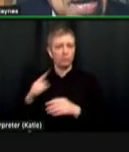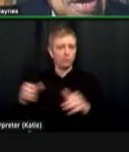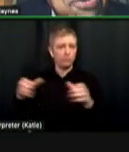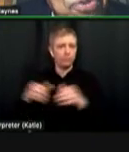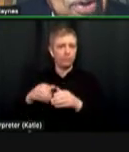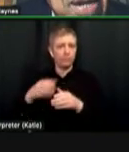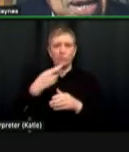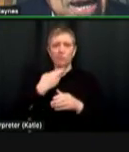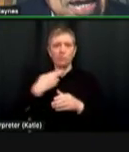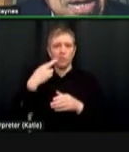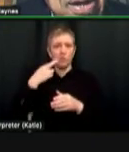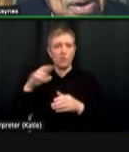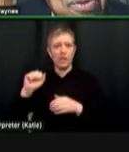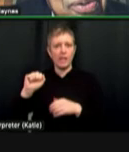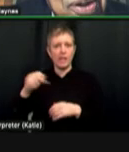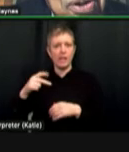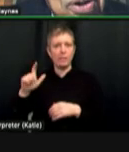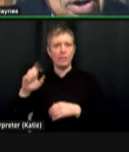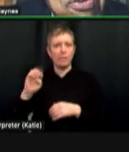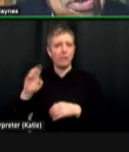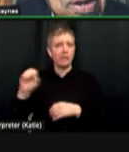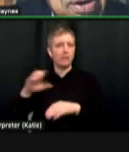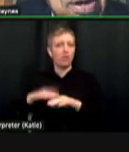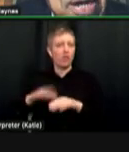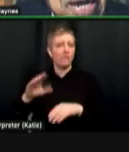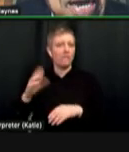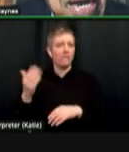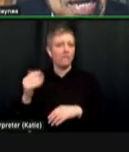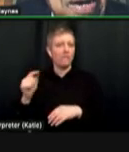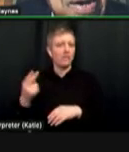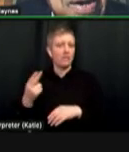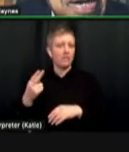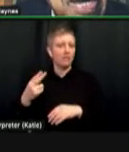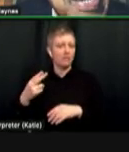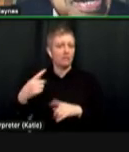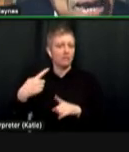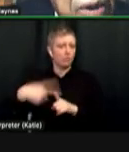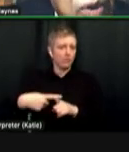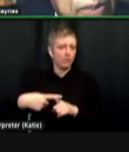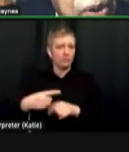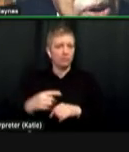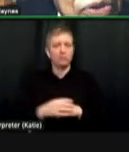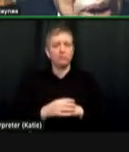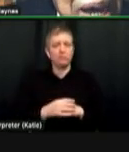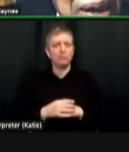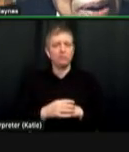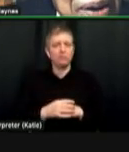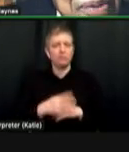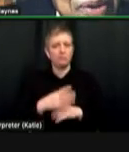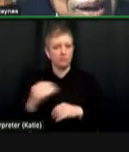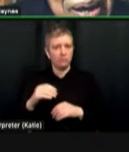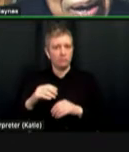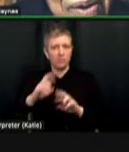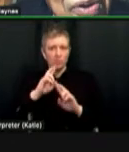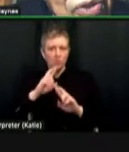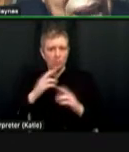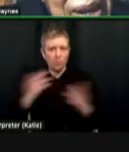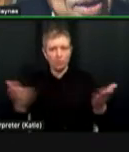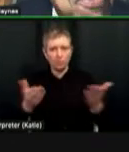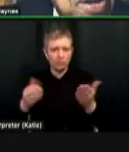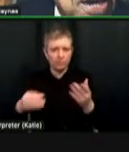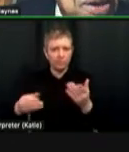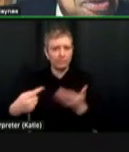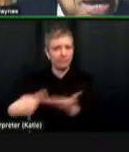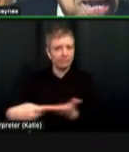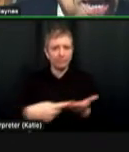15th Street and the corner of the Law Center, and getting their reports together and say, you say